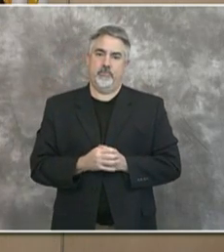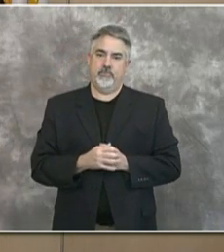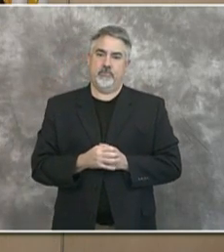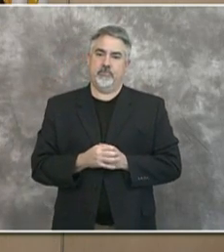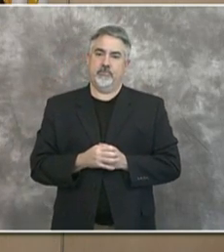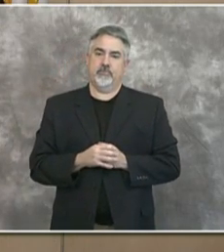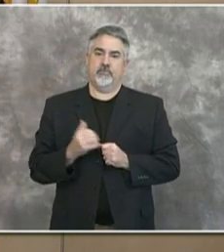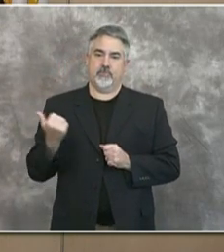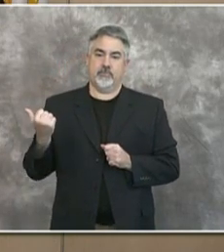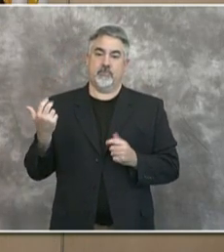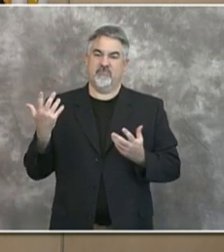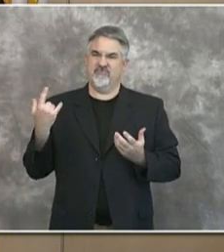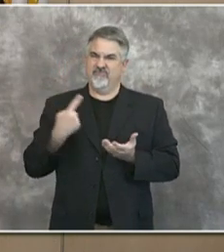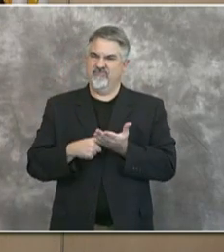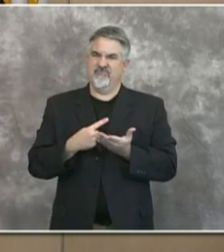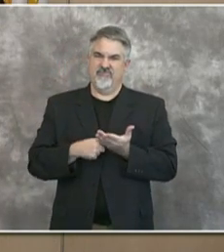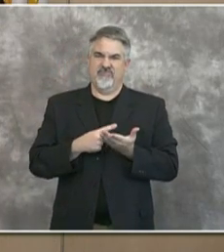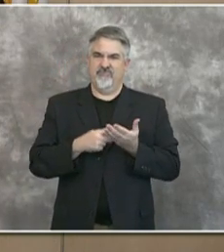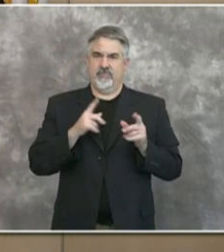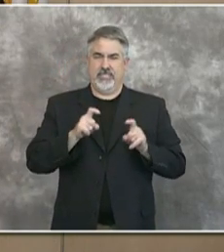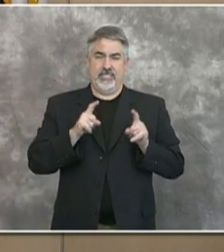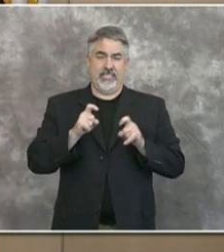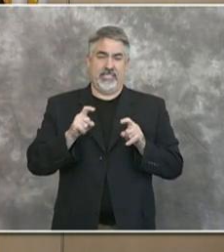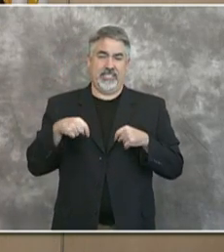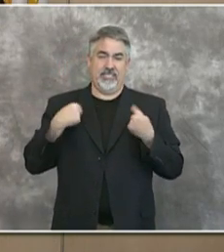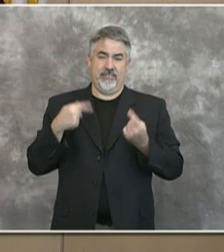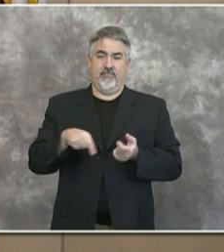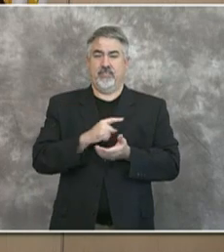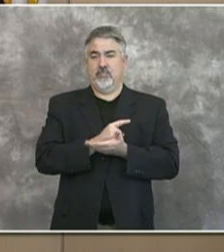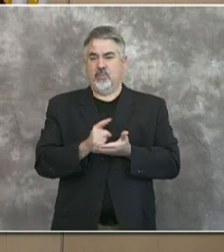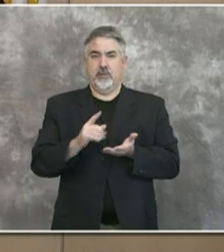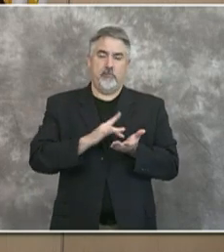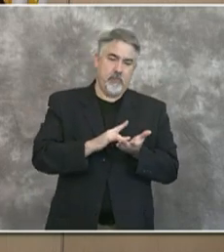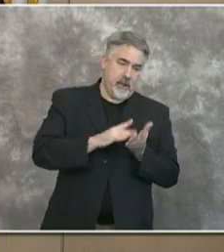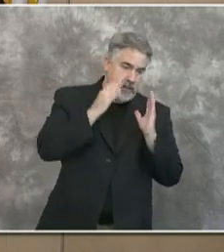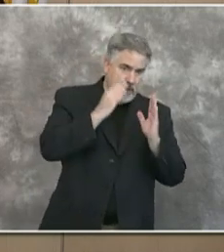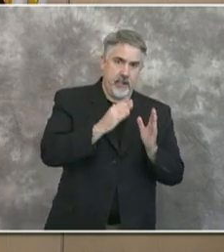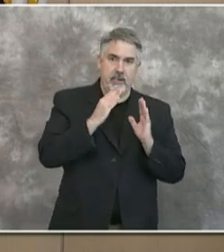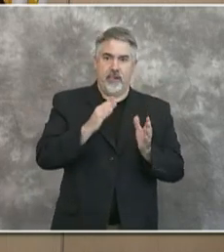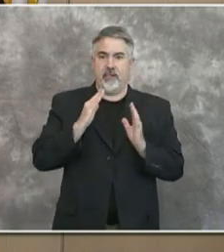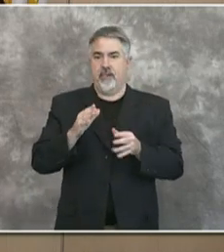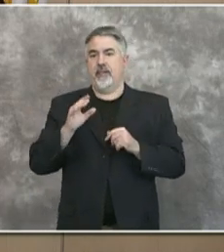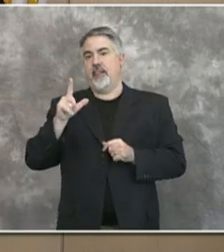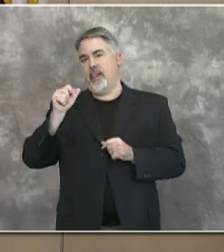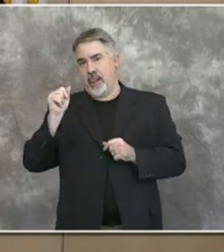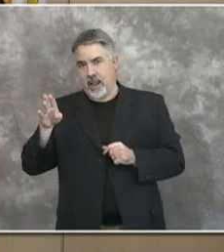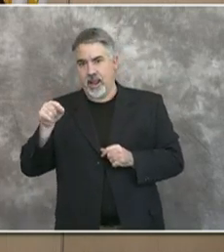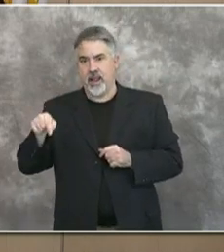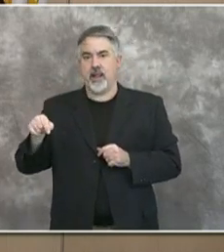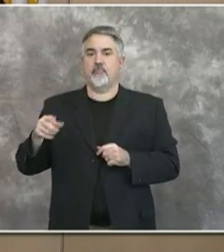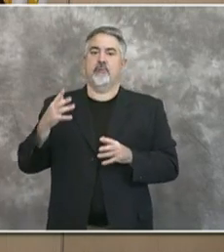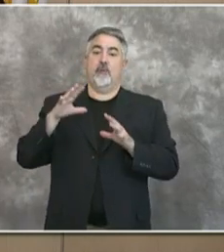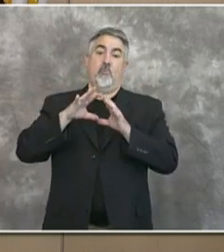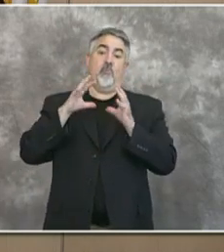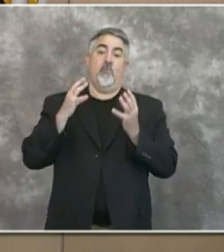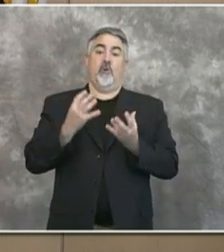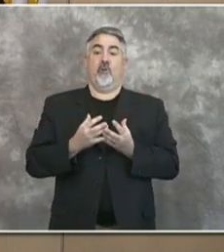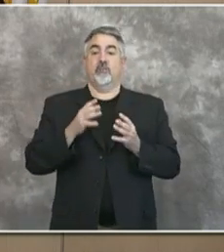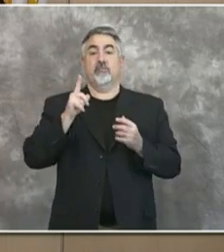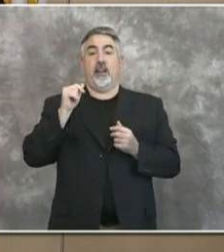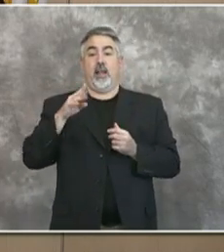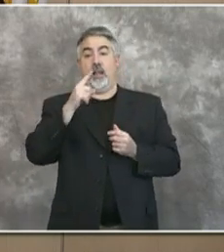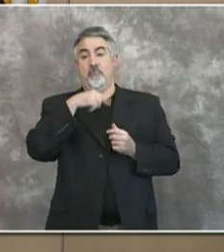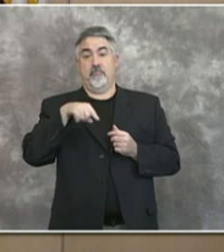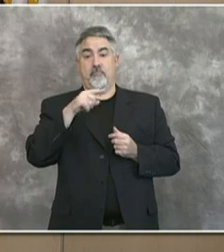today. This week is Medical Laboratory Professionals Week, and today is World Laboratory Day. I would like to